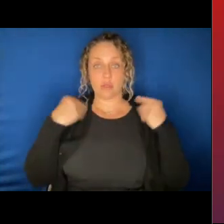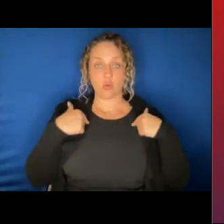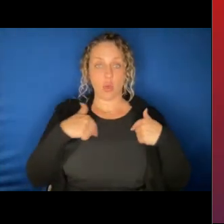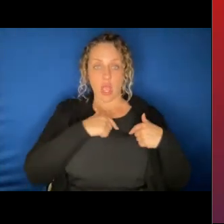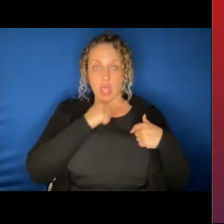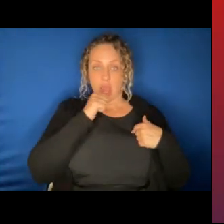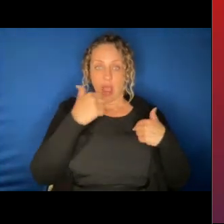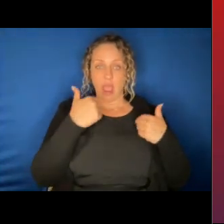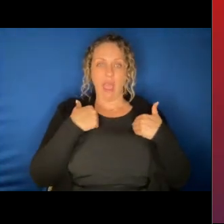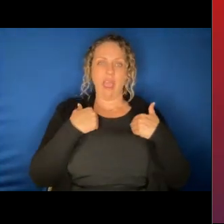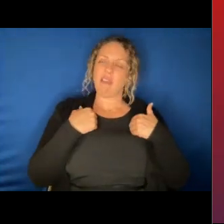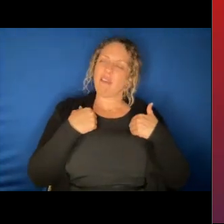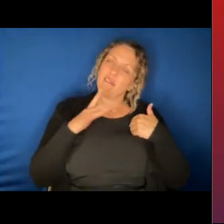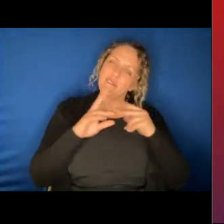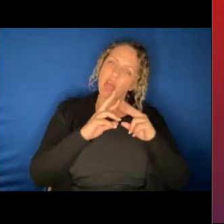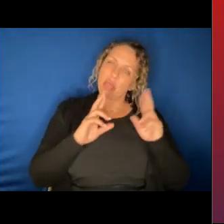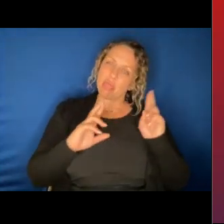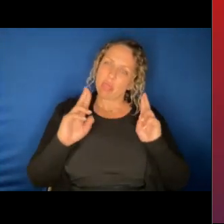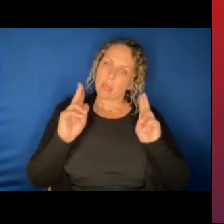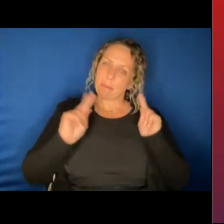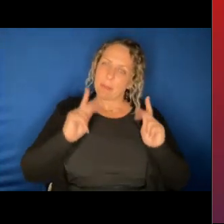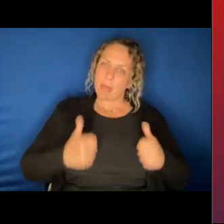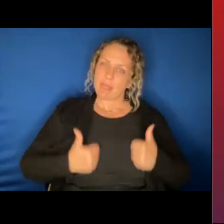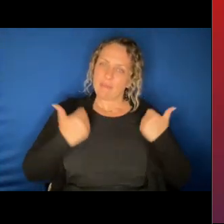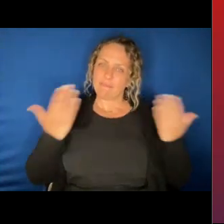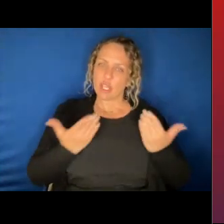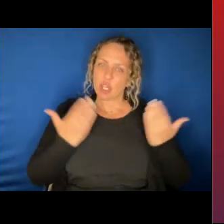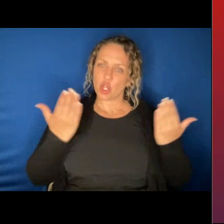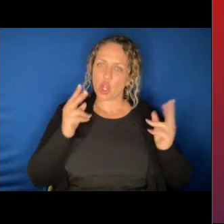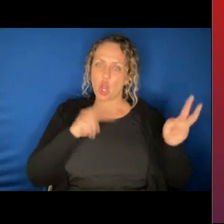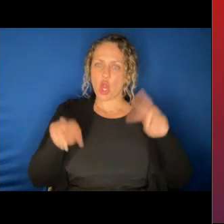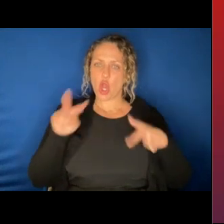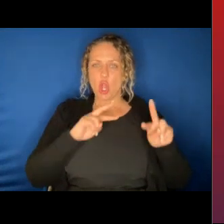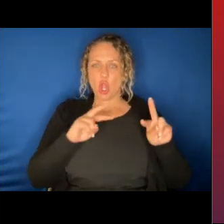not have the residents look at this and kind of like